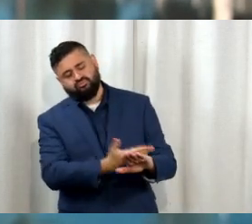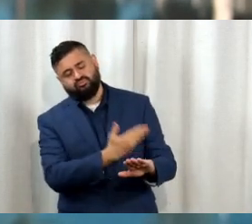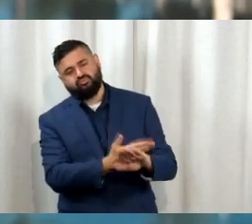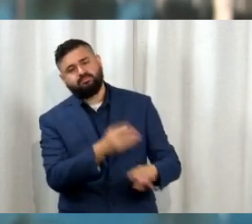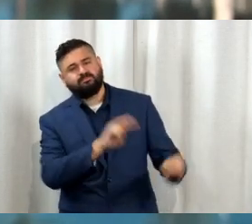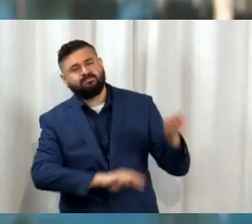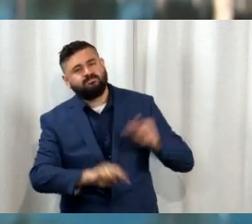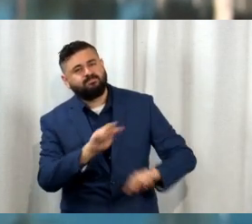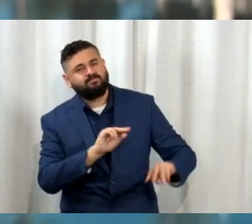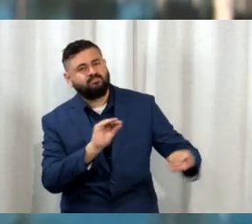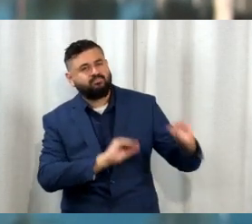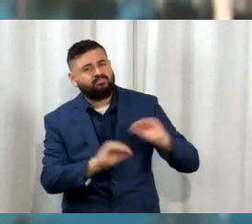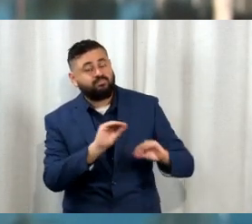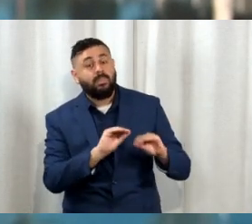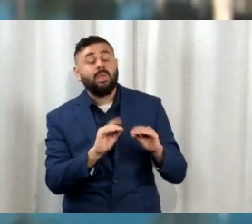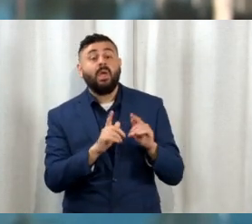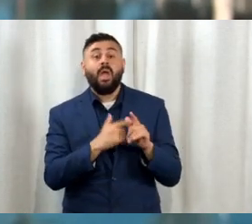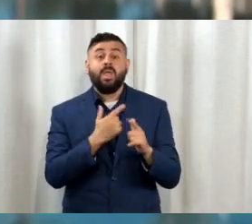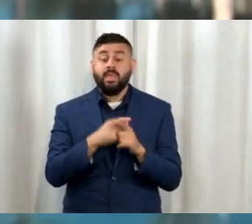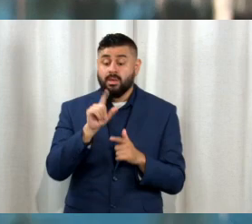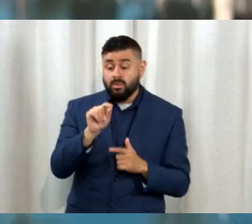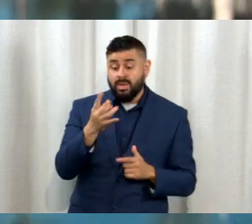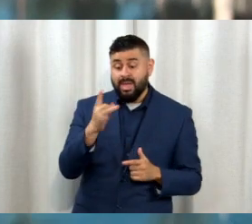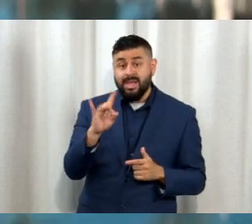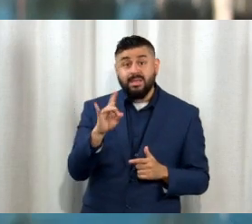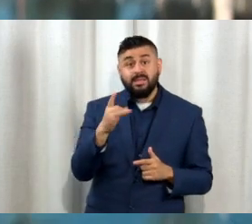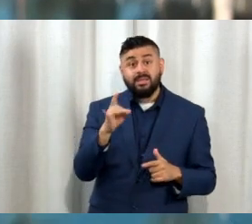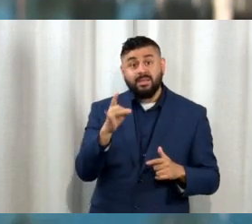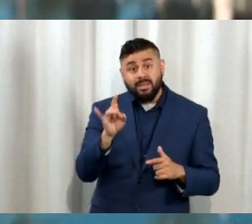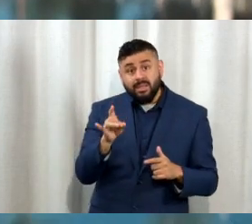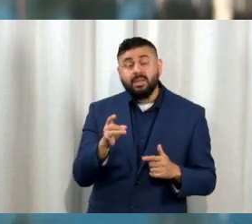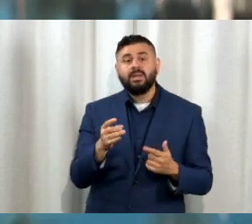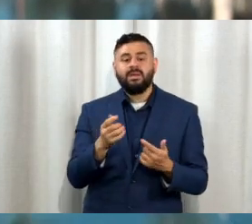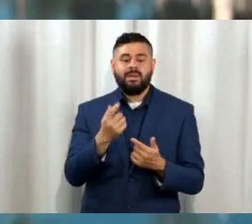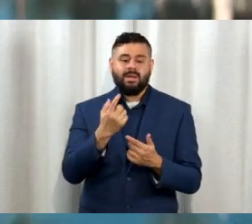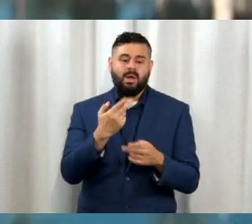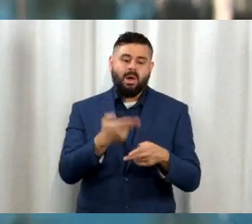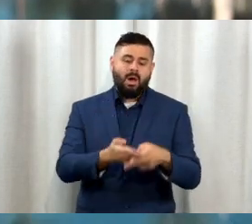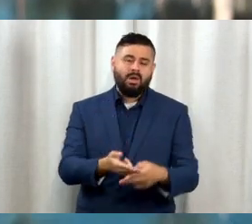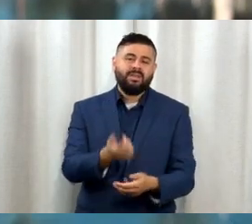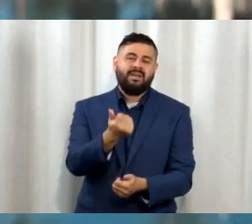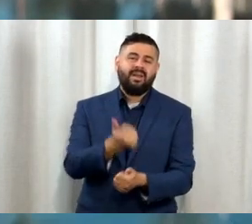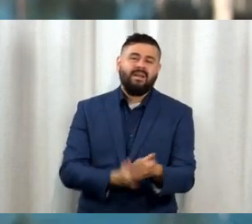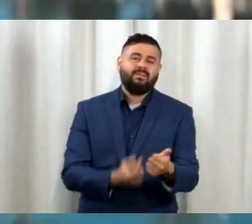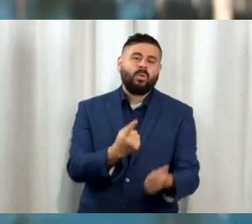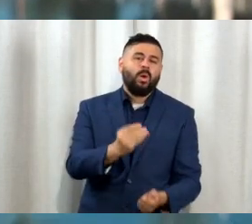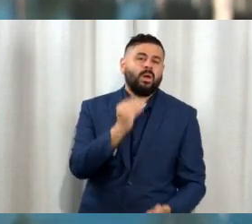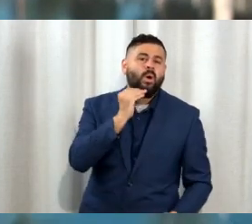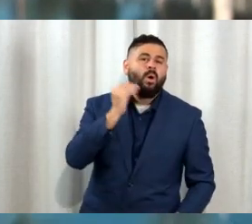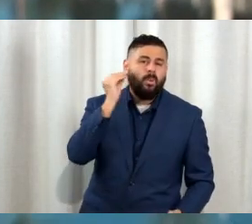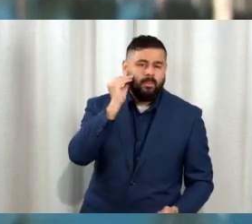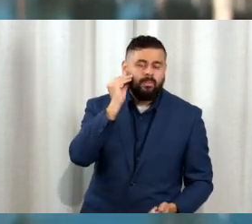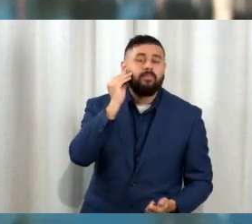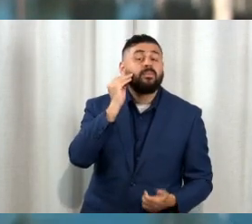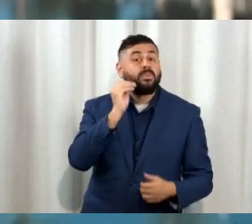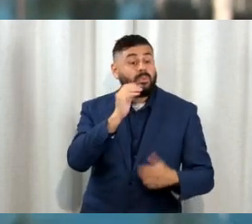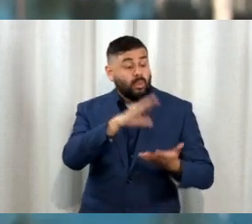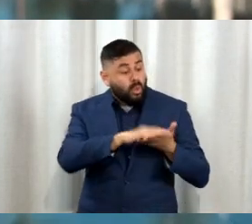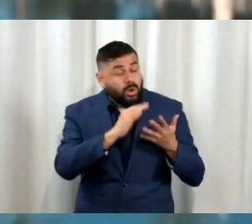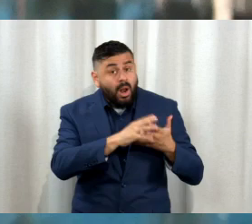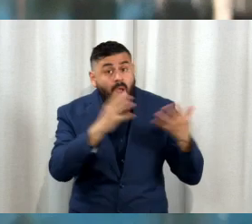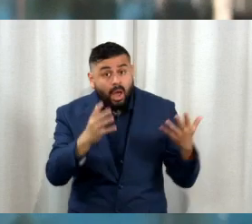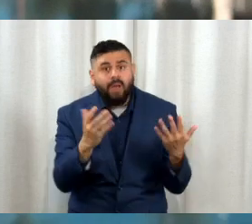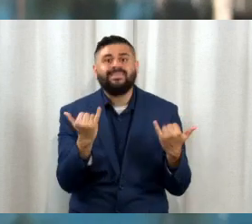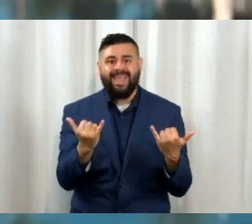now, but we came together in 2018 to do an Everyone Home plan, learned a lot, worked on that plan, and now